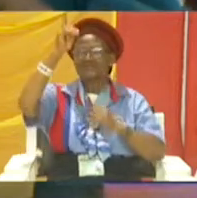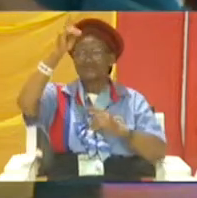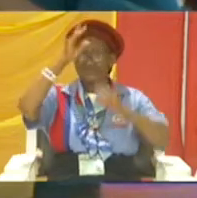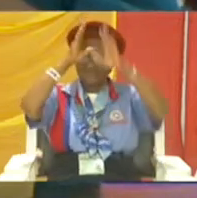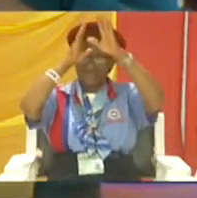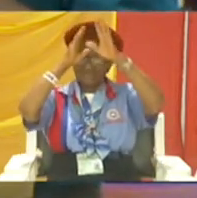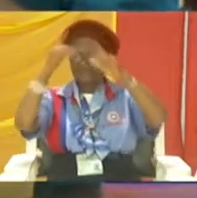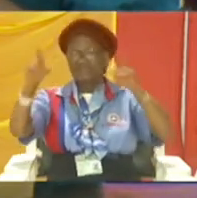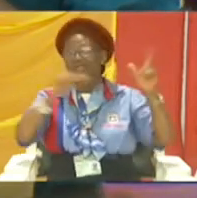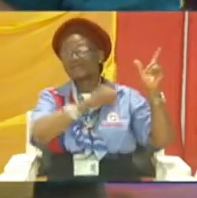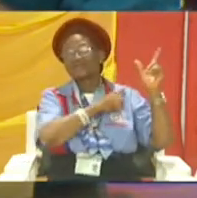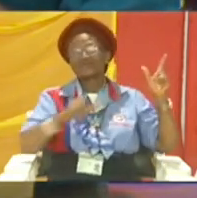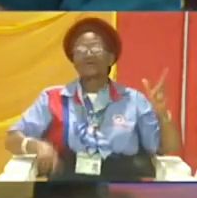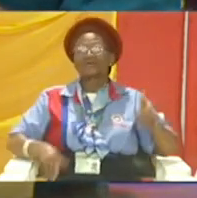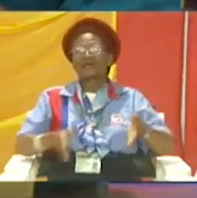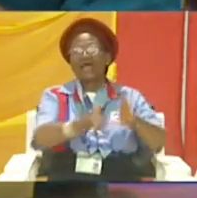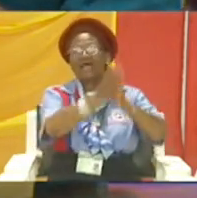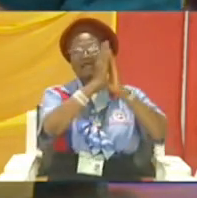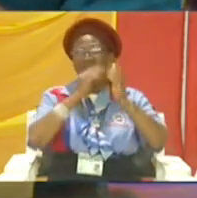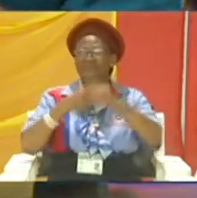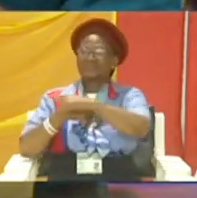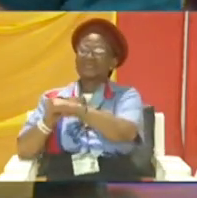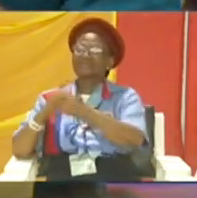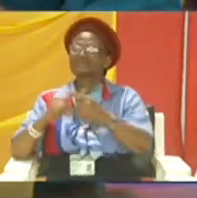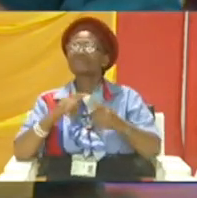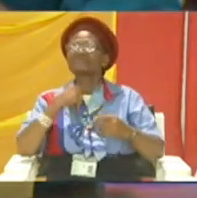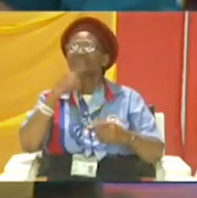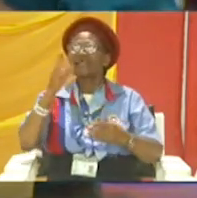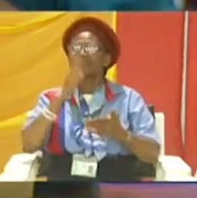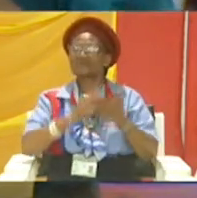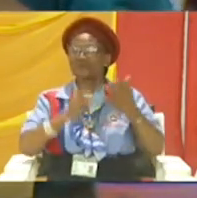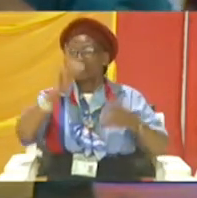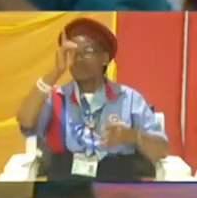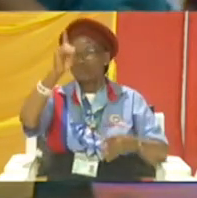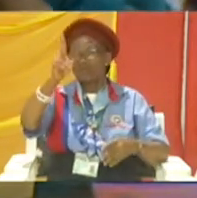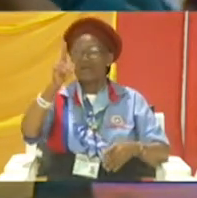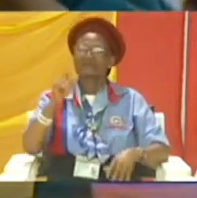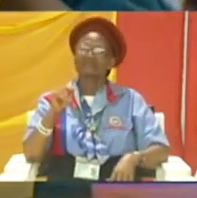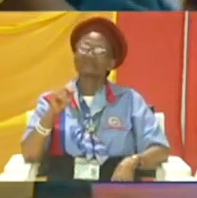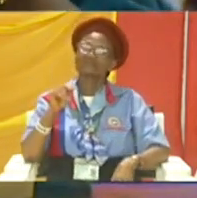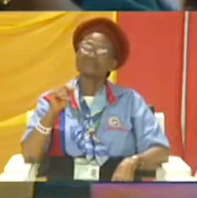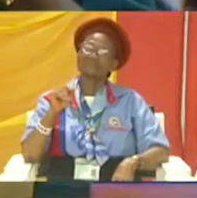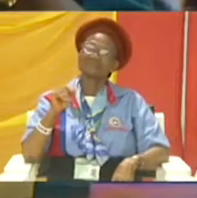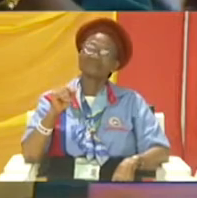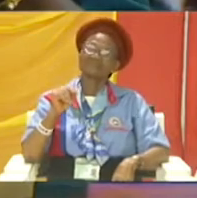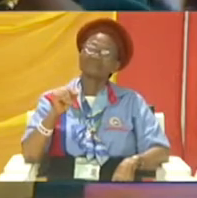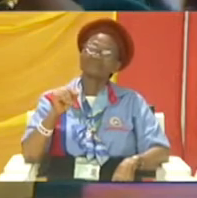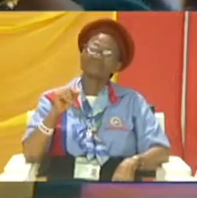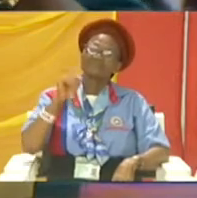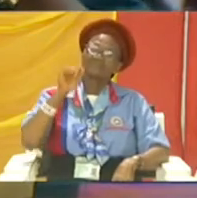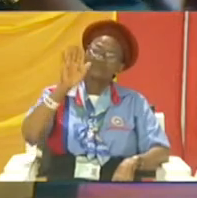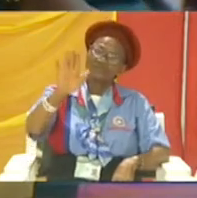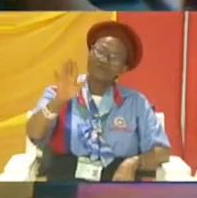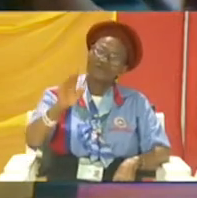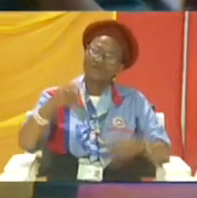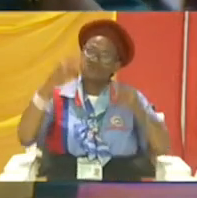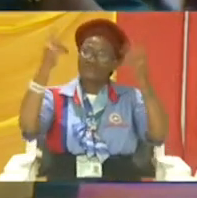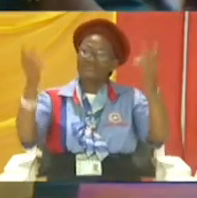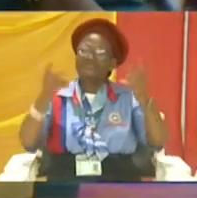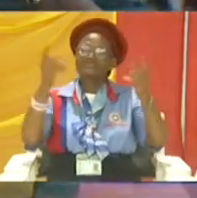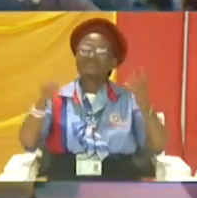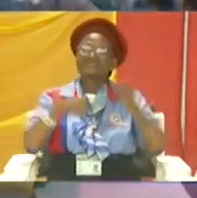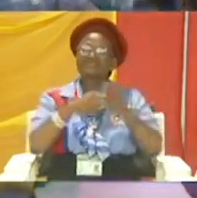The Lord asked me to tell someone, Your victory this time round will